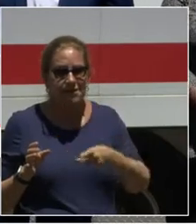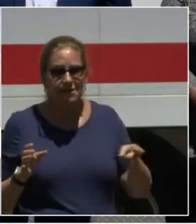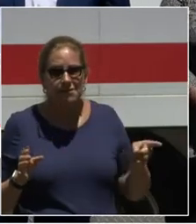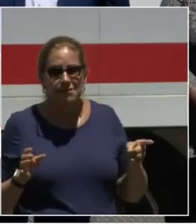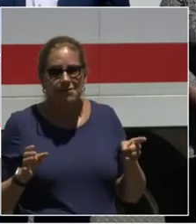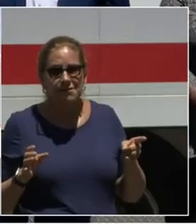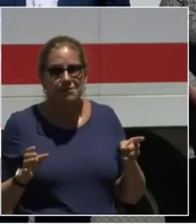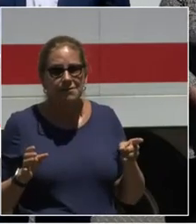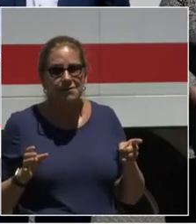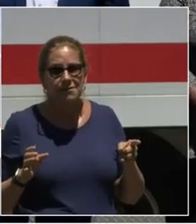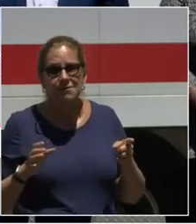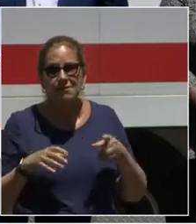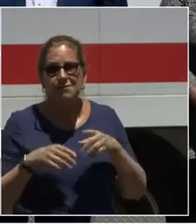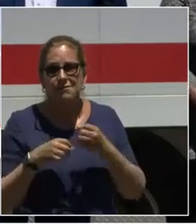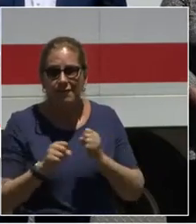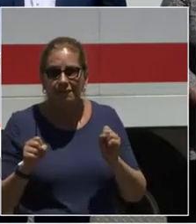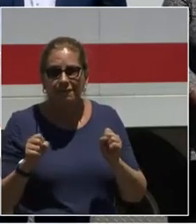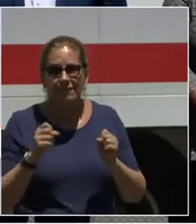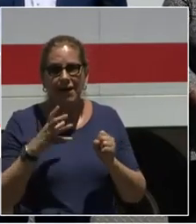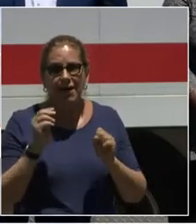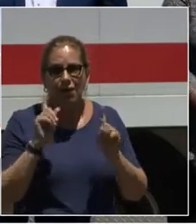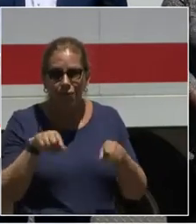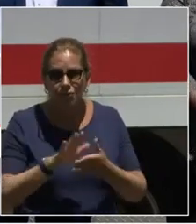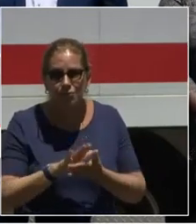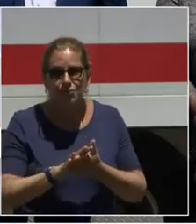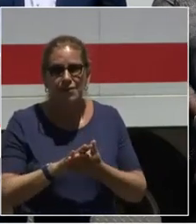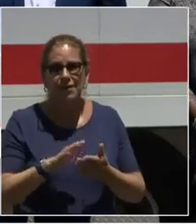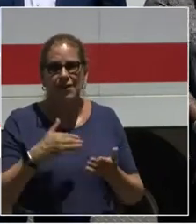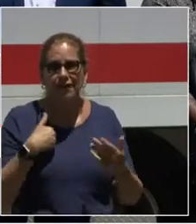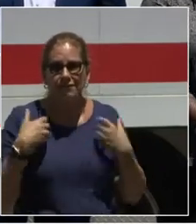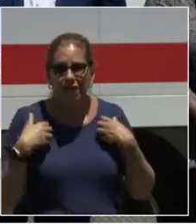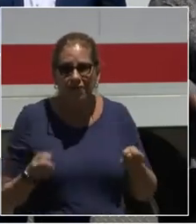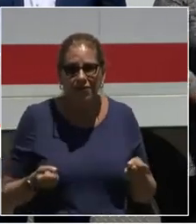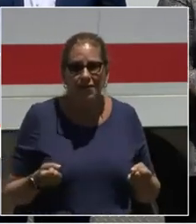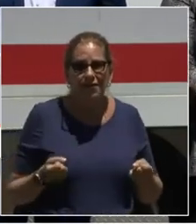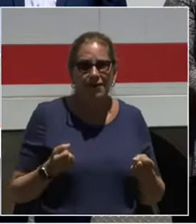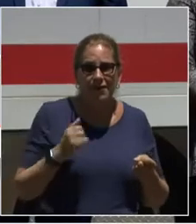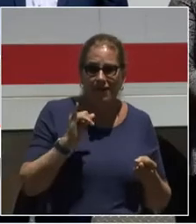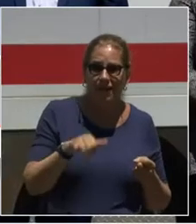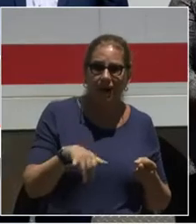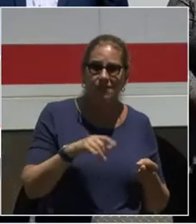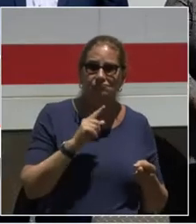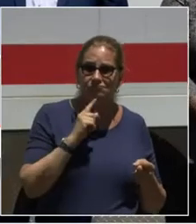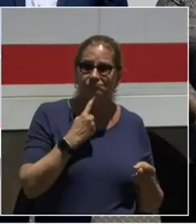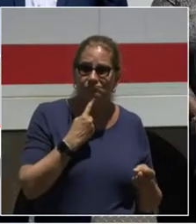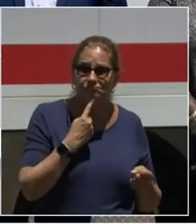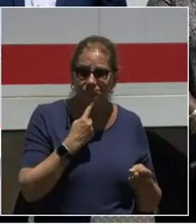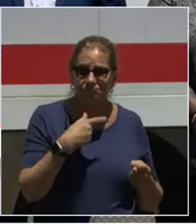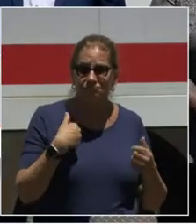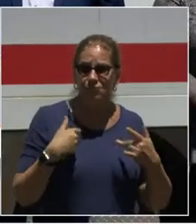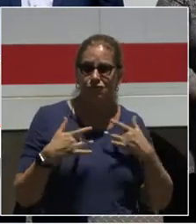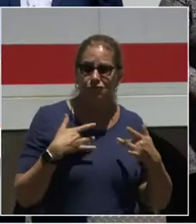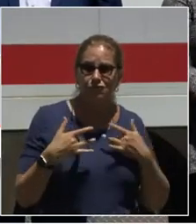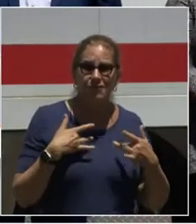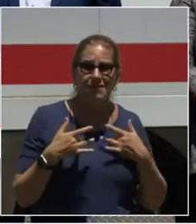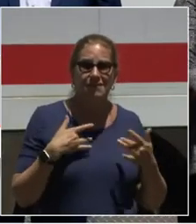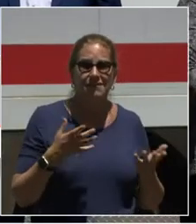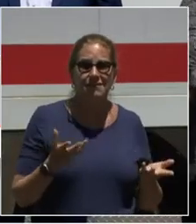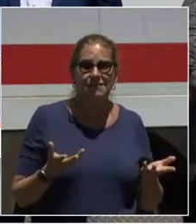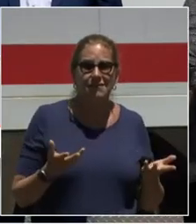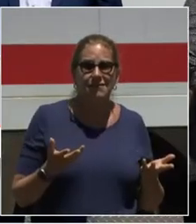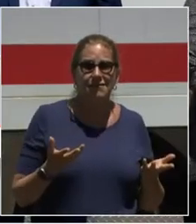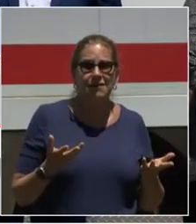and from health care, we're at a level of real concern that we could have a